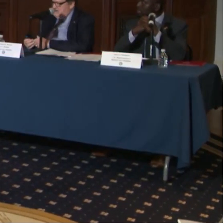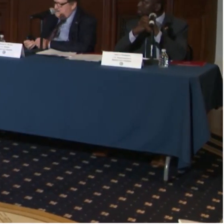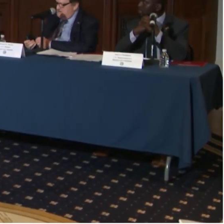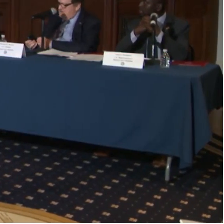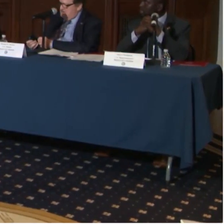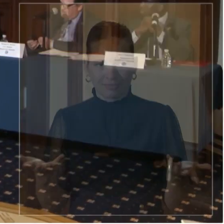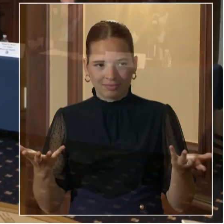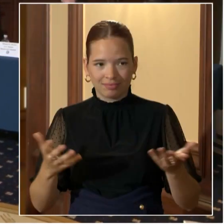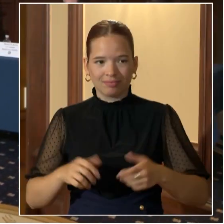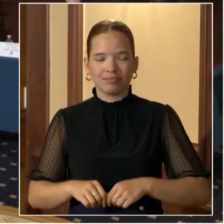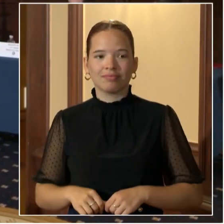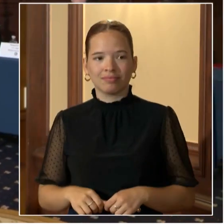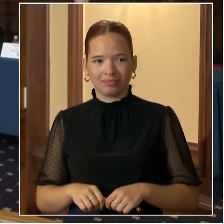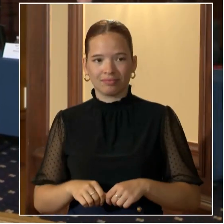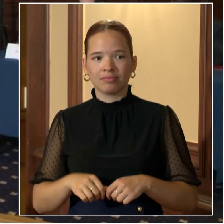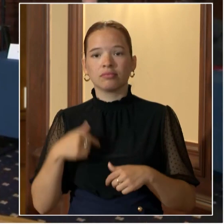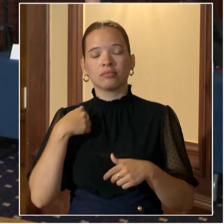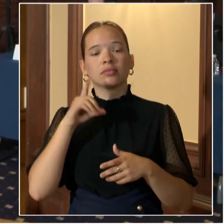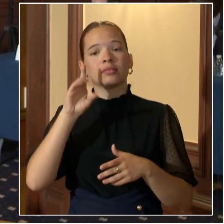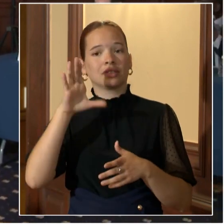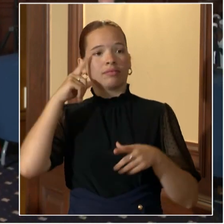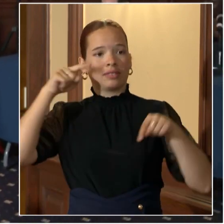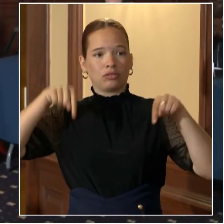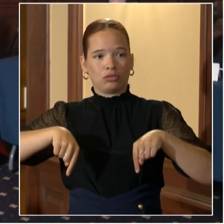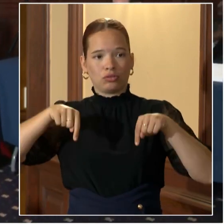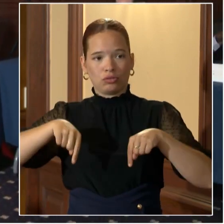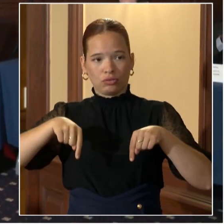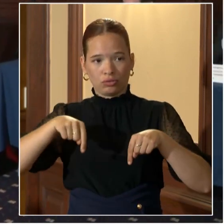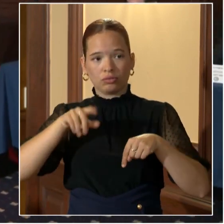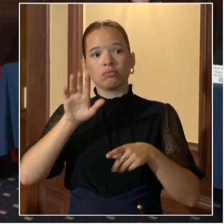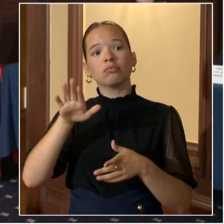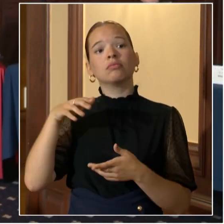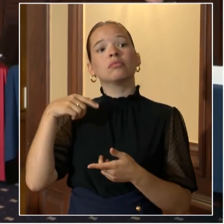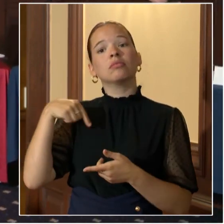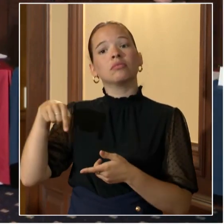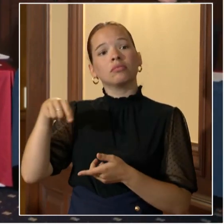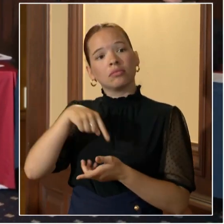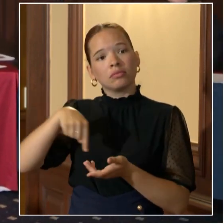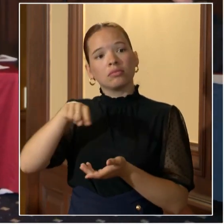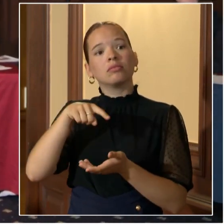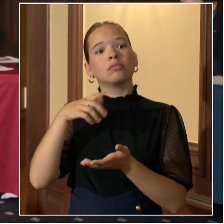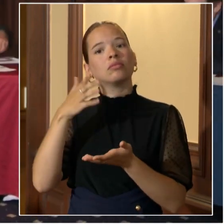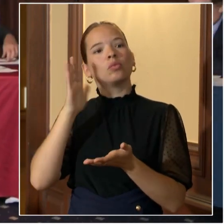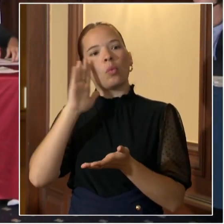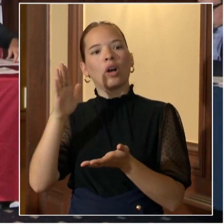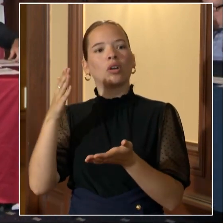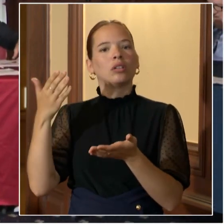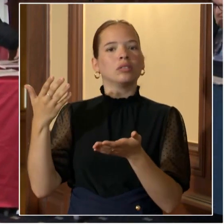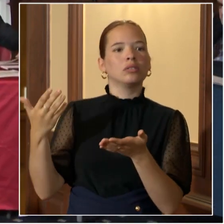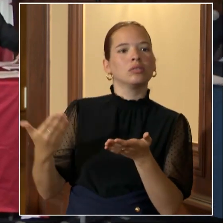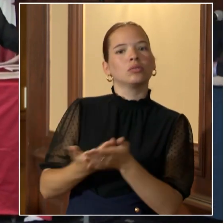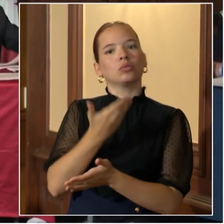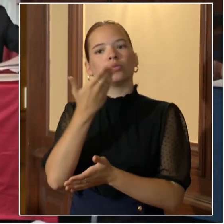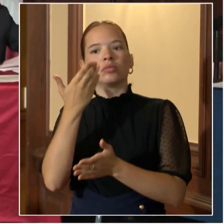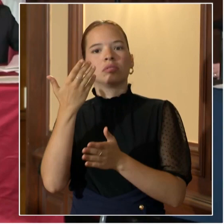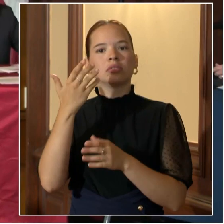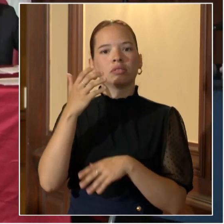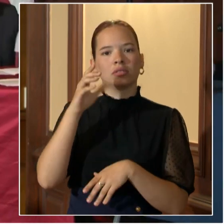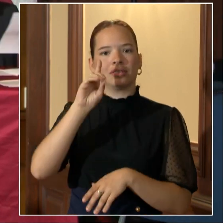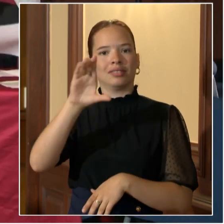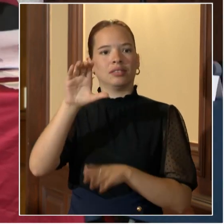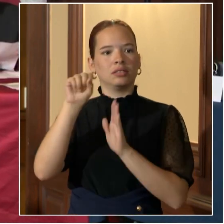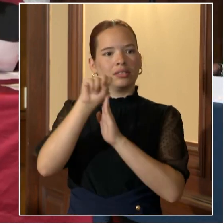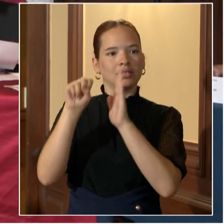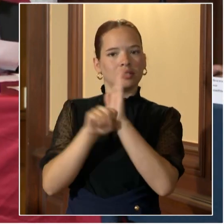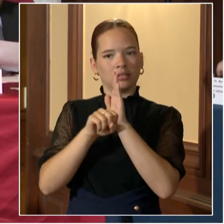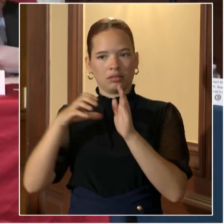D.C. New Columbia Statehood Commission. I'm joined by the chairman of the D.C. Council, who